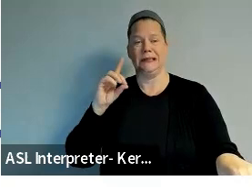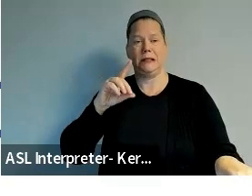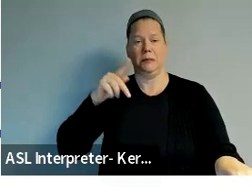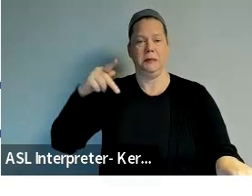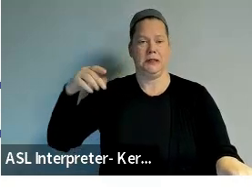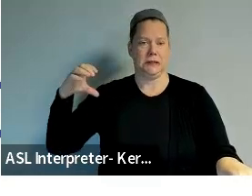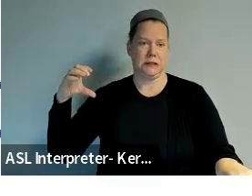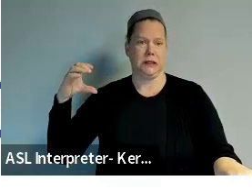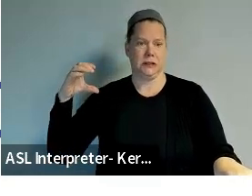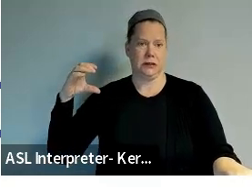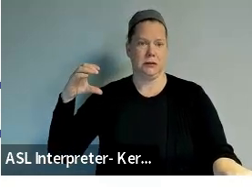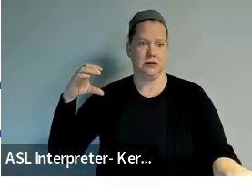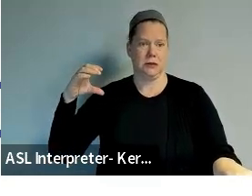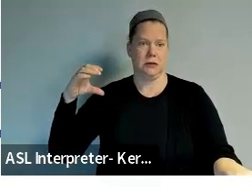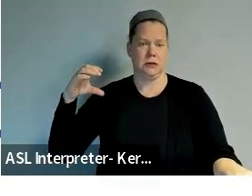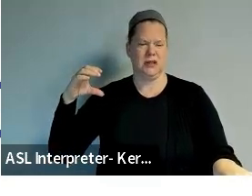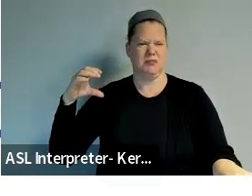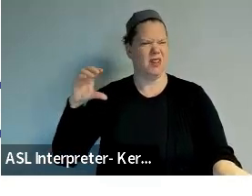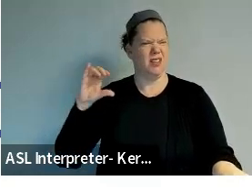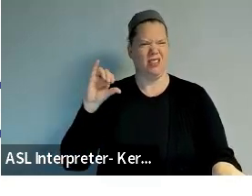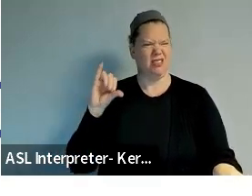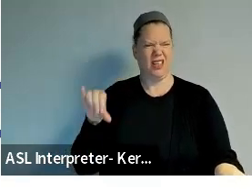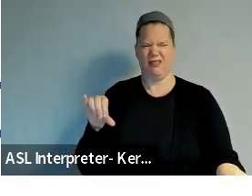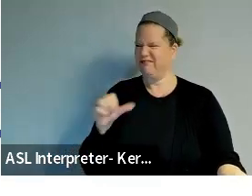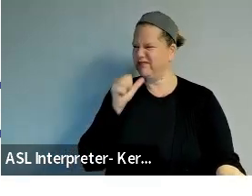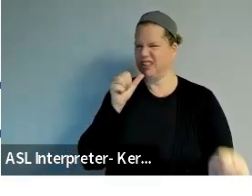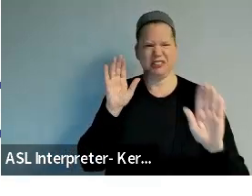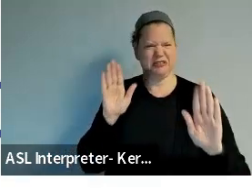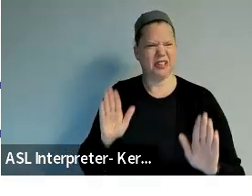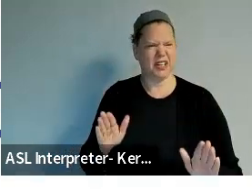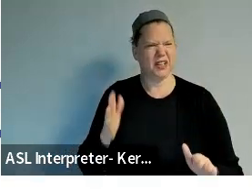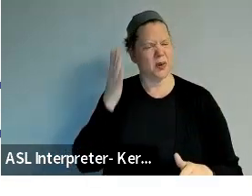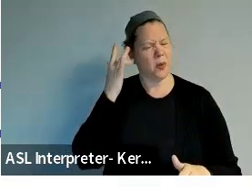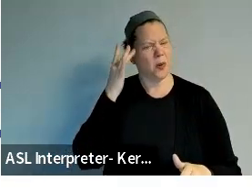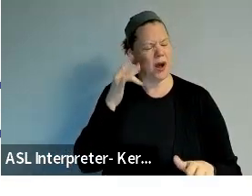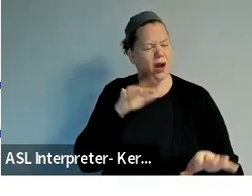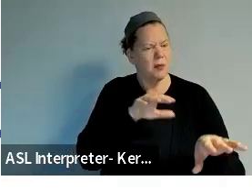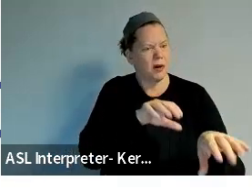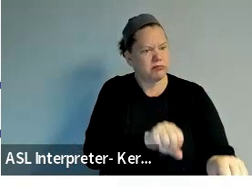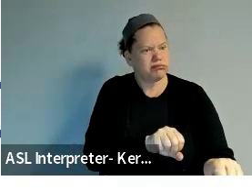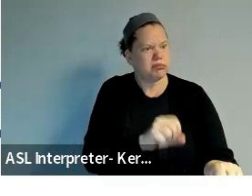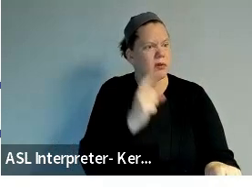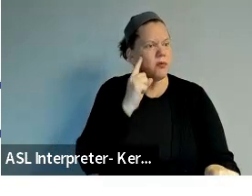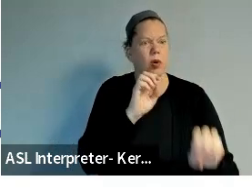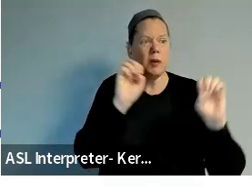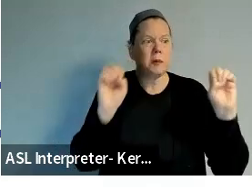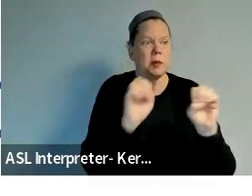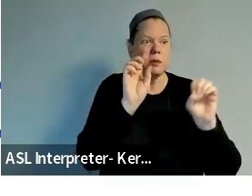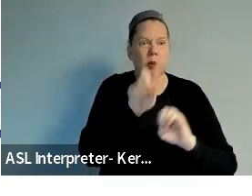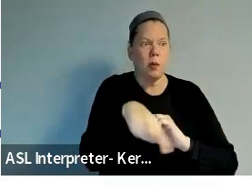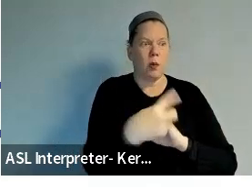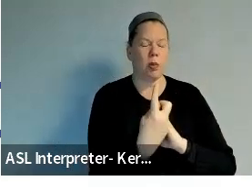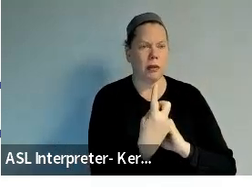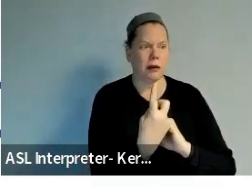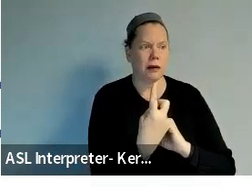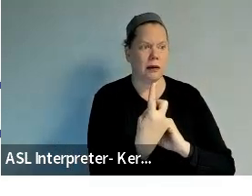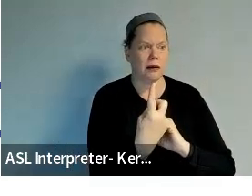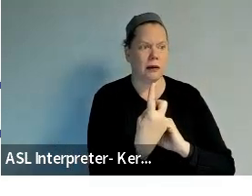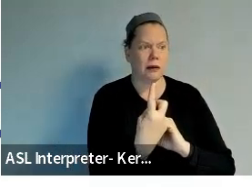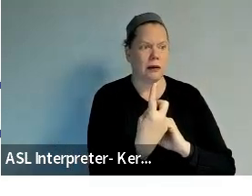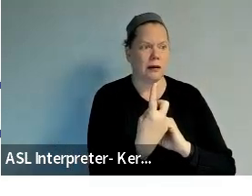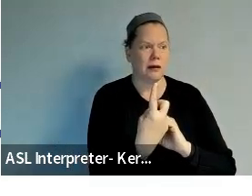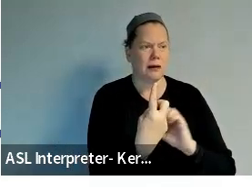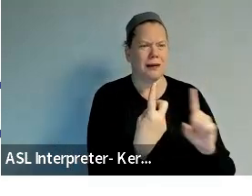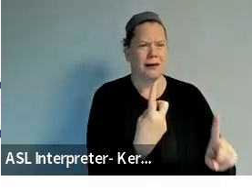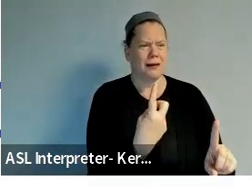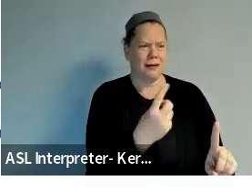This was not an optimal solution, given that restraints applied in an emergency are typically not reportable